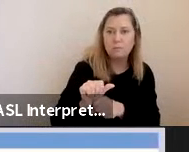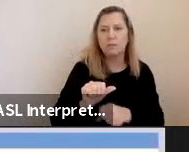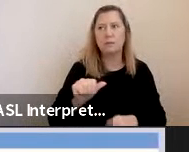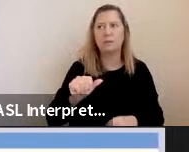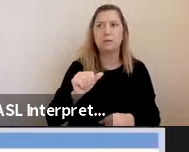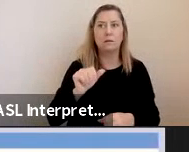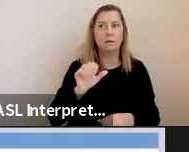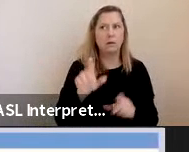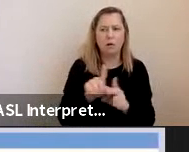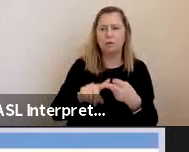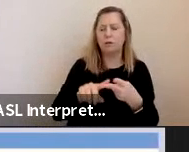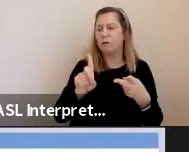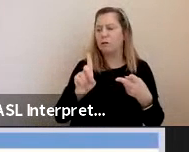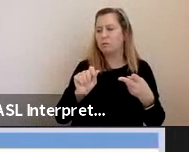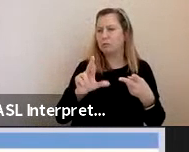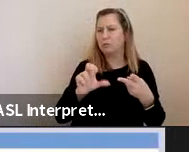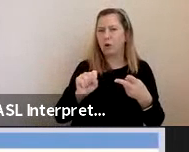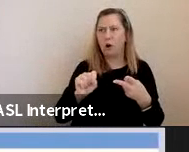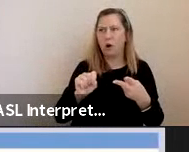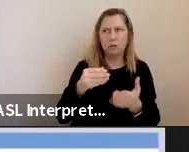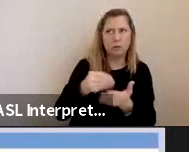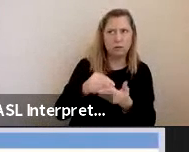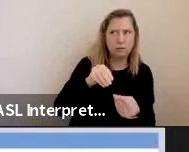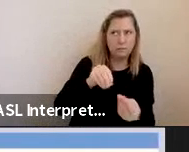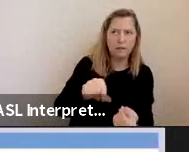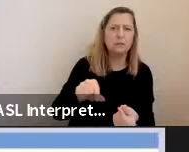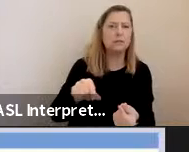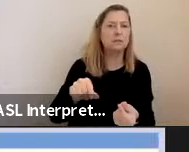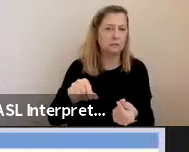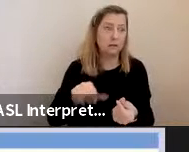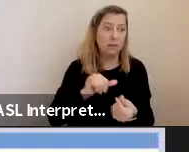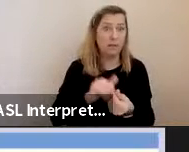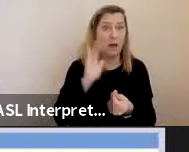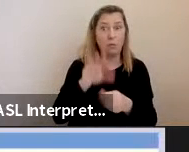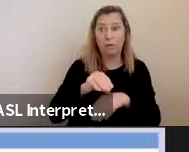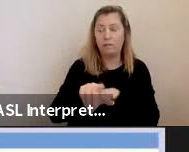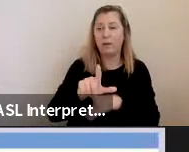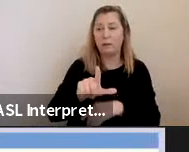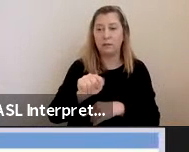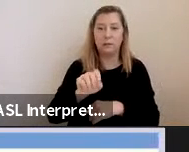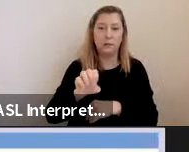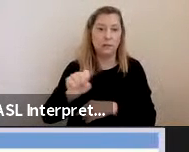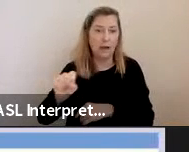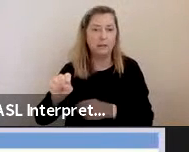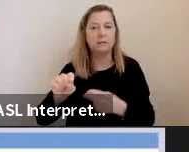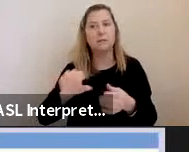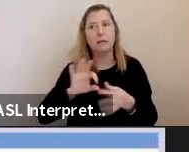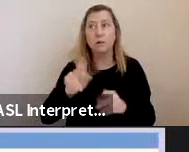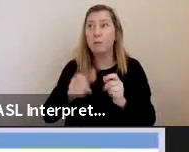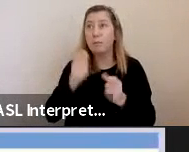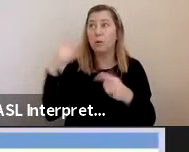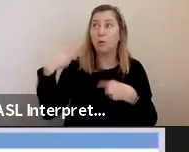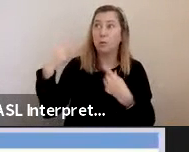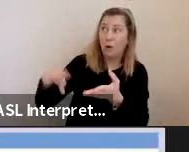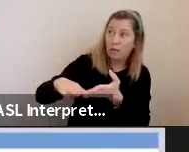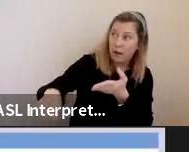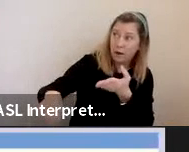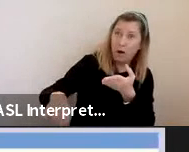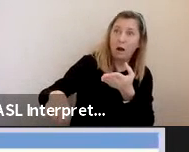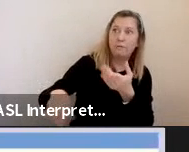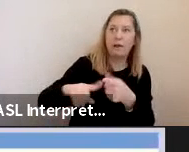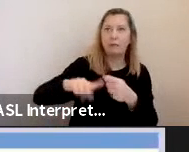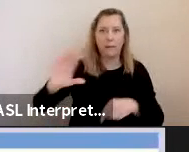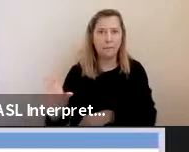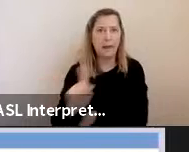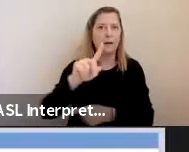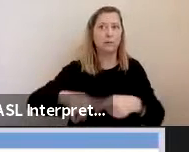DARS funding, whether that, and that does impact lettuce funding in terms of people who might have been laid off and are going to be going right back